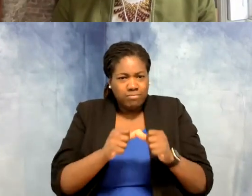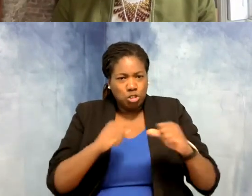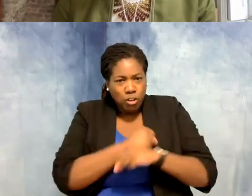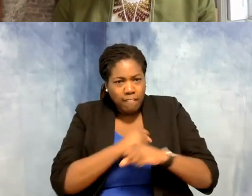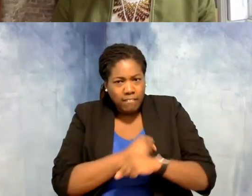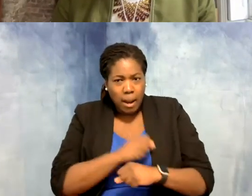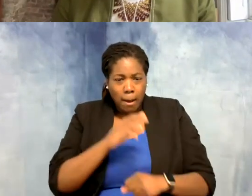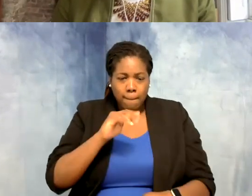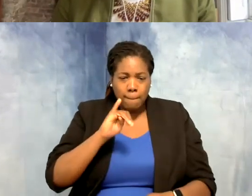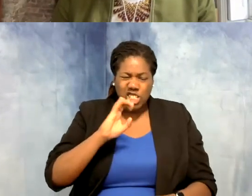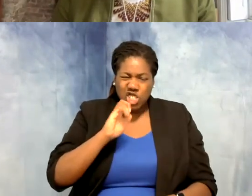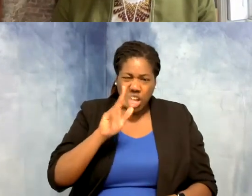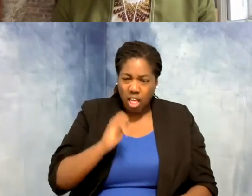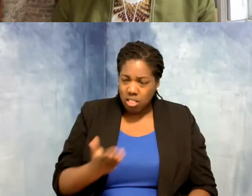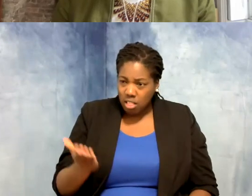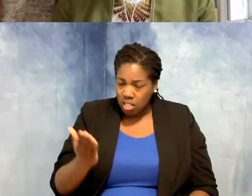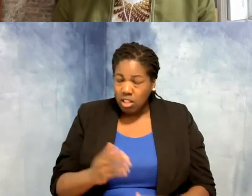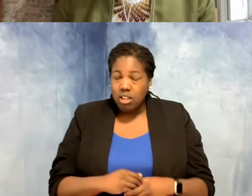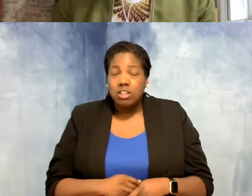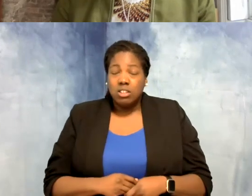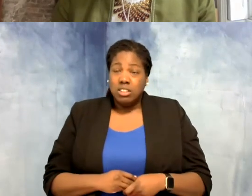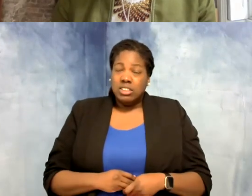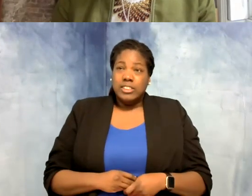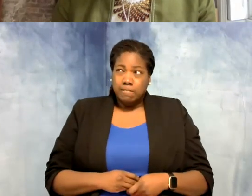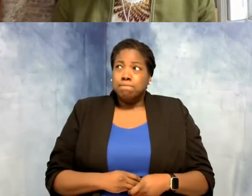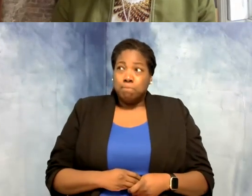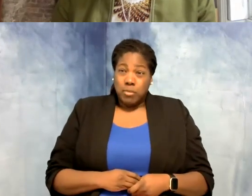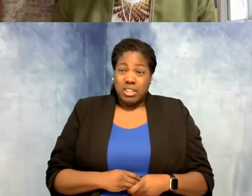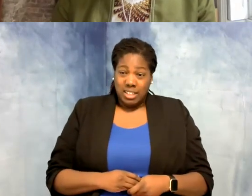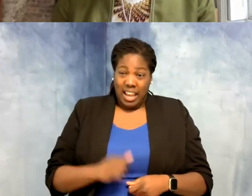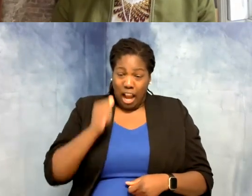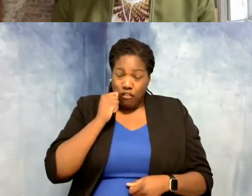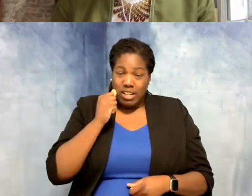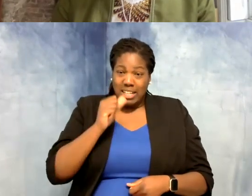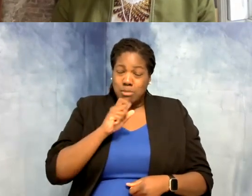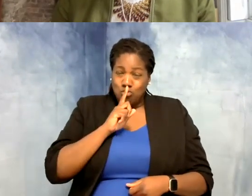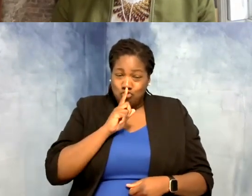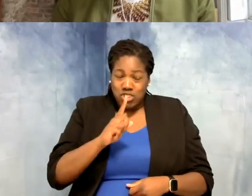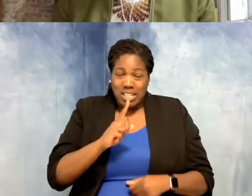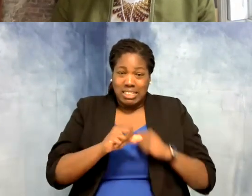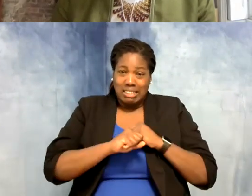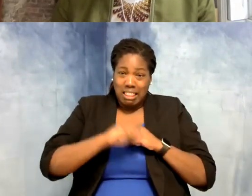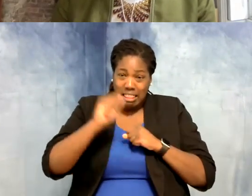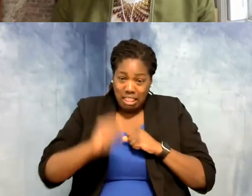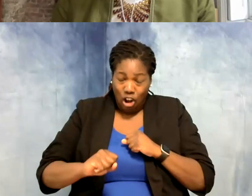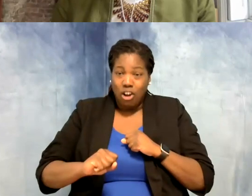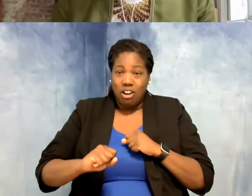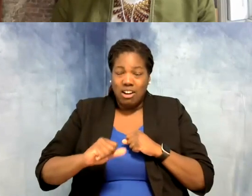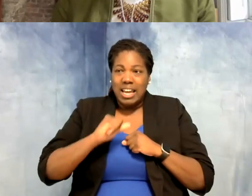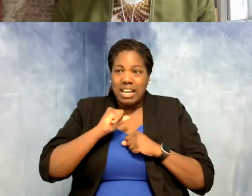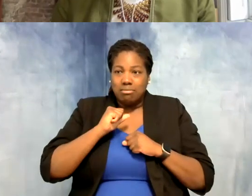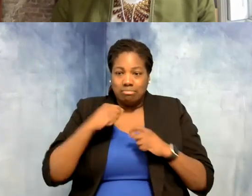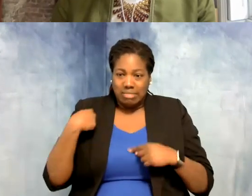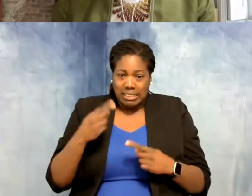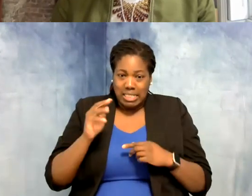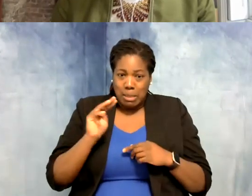Michele. Well, you know, these have been long days, not just since the leak of the